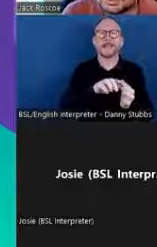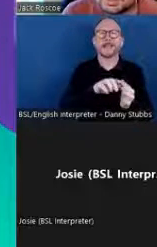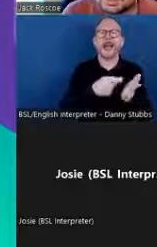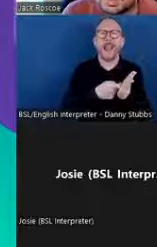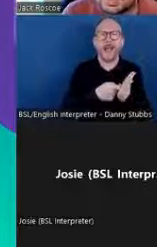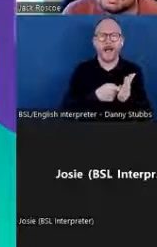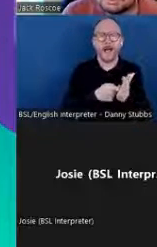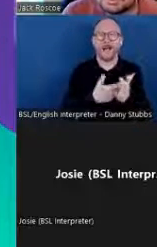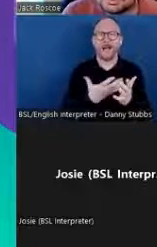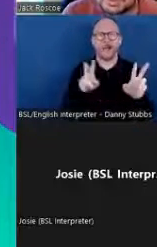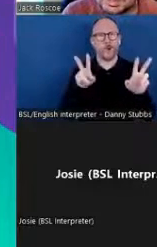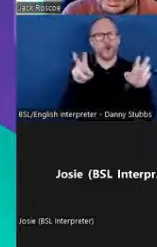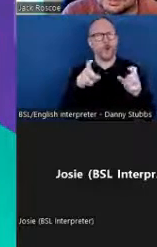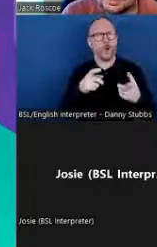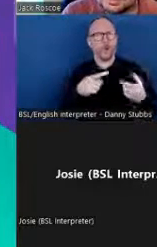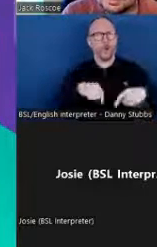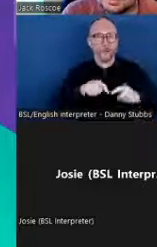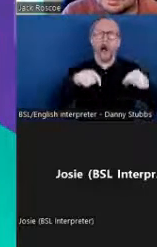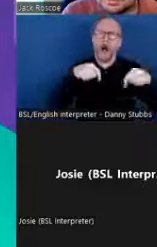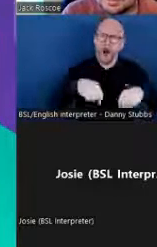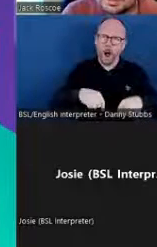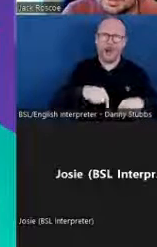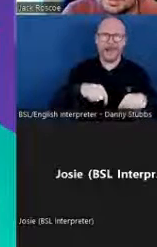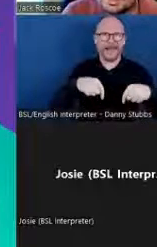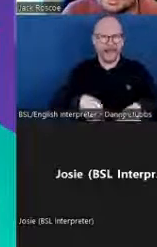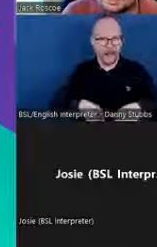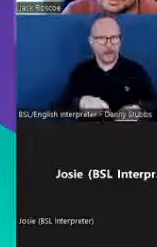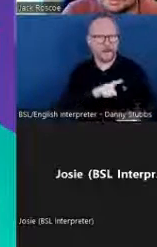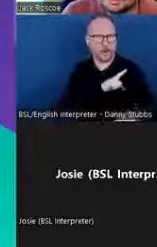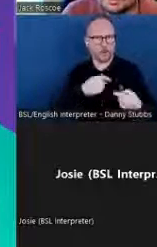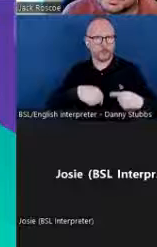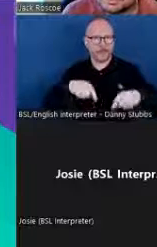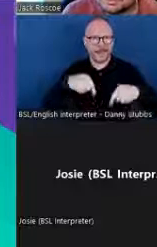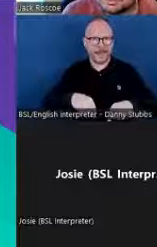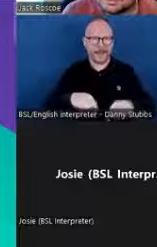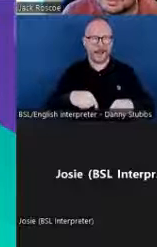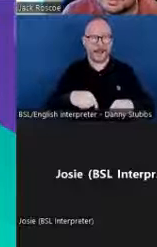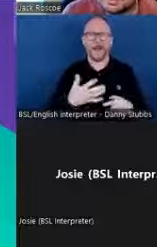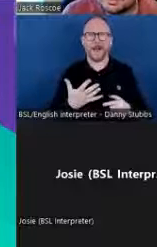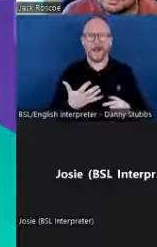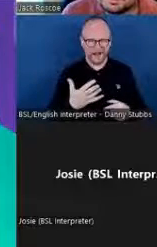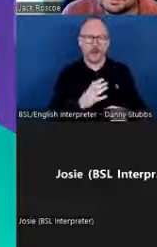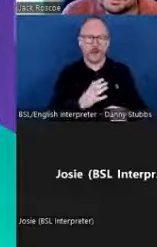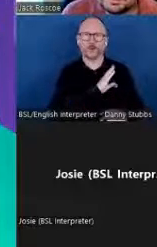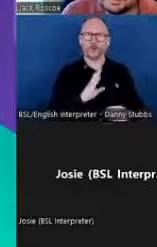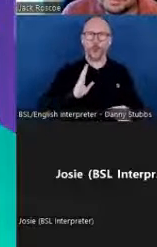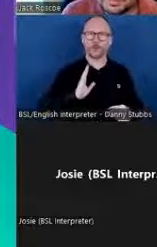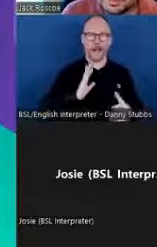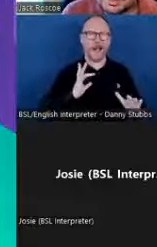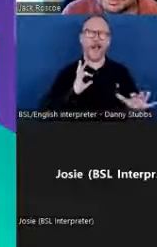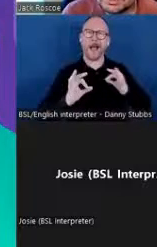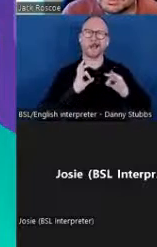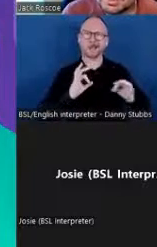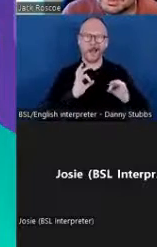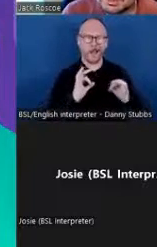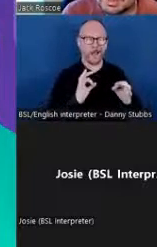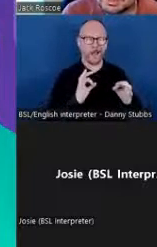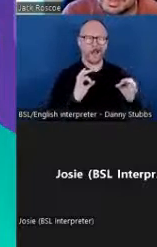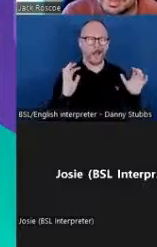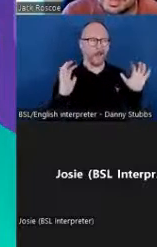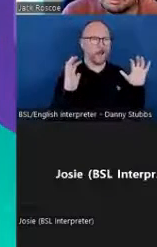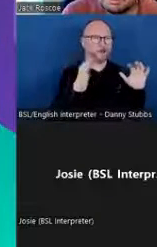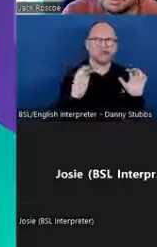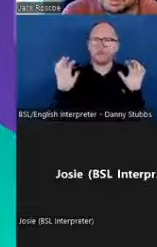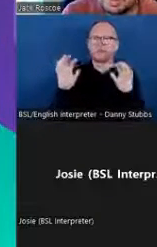of soldiers from 100 years ago to city centres and transport hubs all around the UK. The soldiers didn't